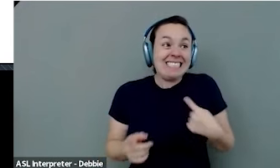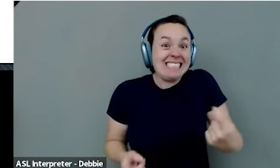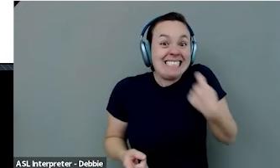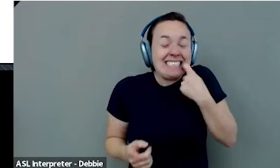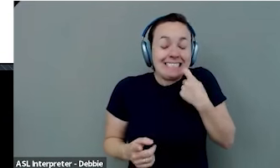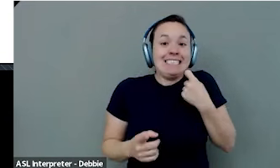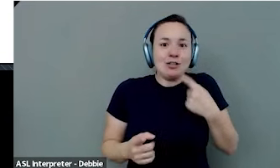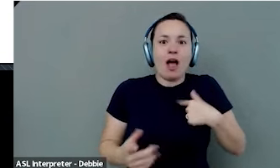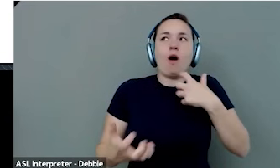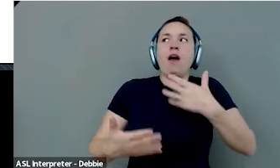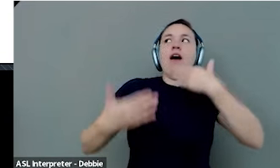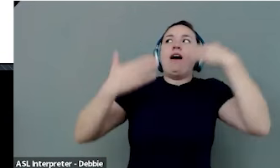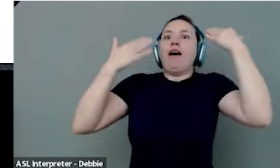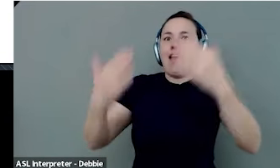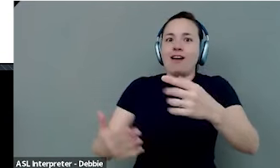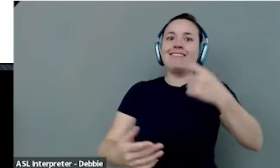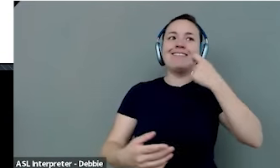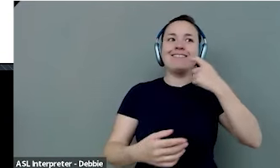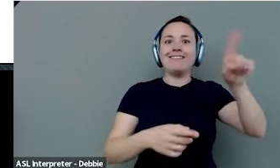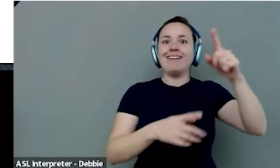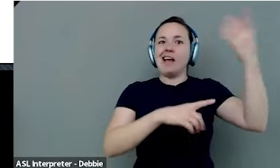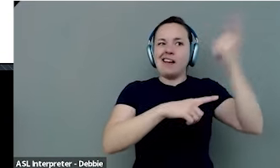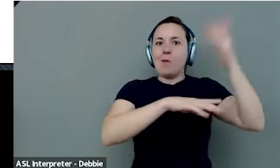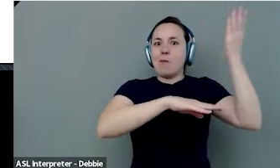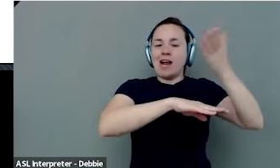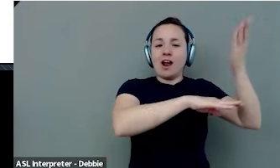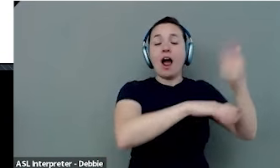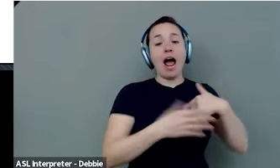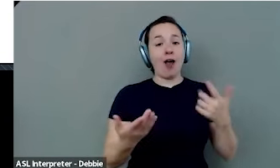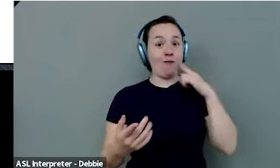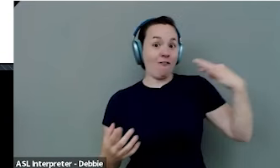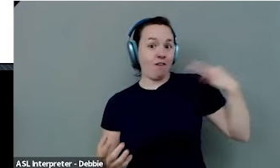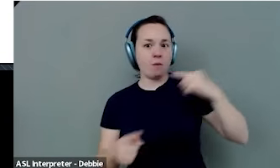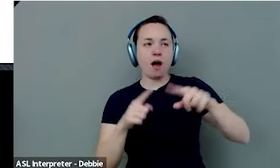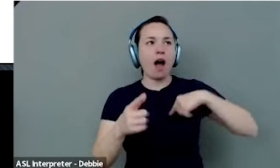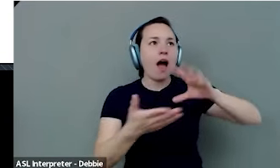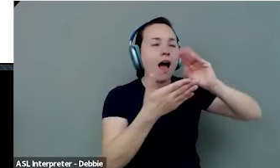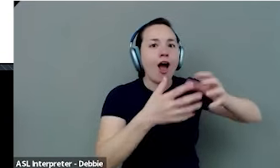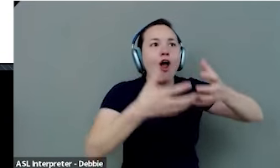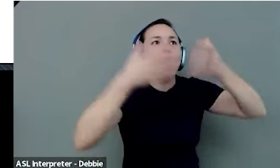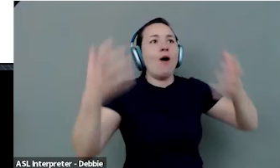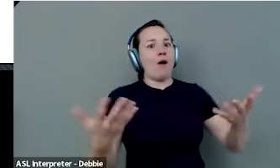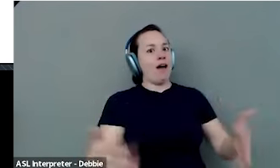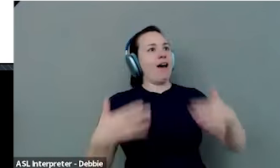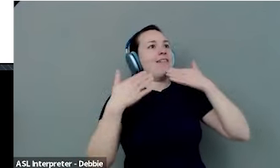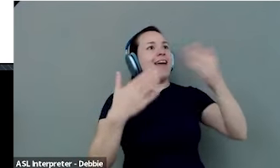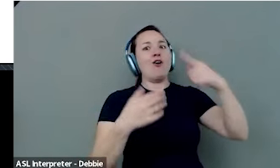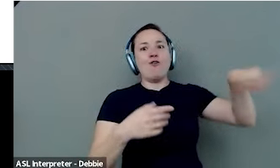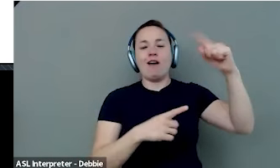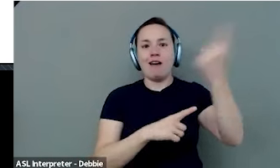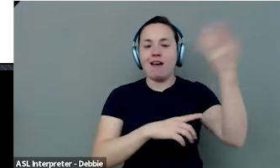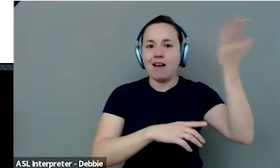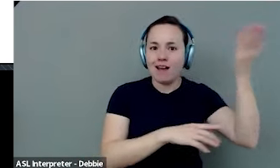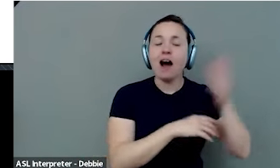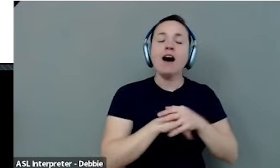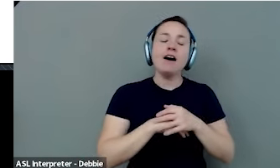give a huge thanks to the folks who gave presentations. I'm here to volunteer, but I'm learning a lot, so thank you so much. The Labor Center